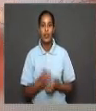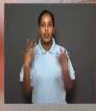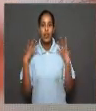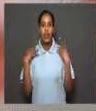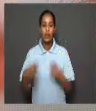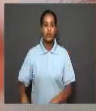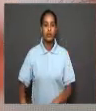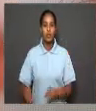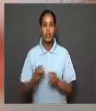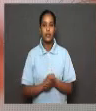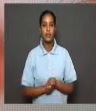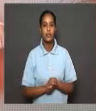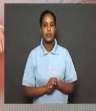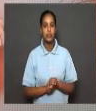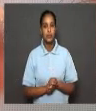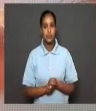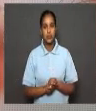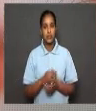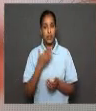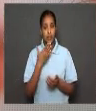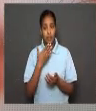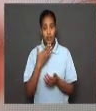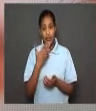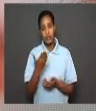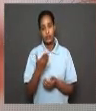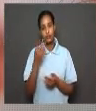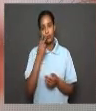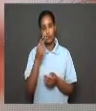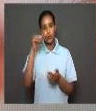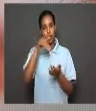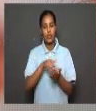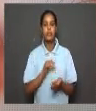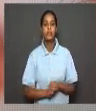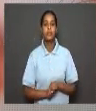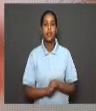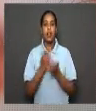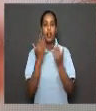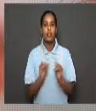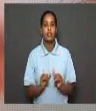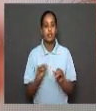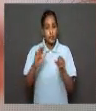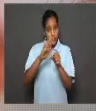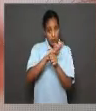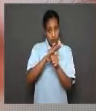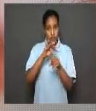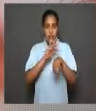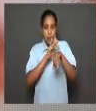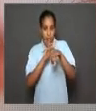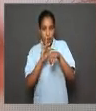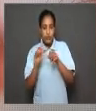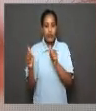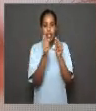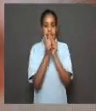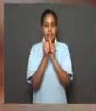Hello, students. It is nice to see you again. Let us fill in the blanks together.